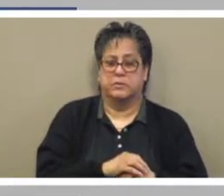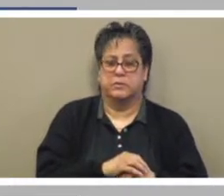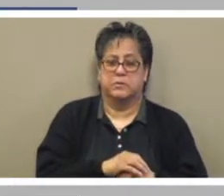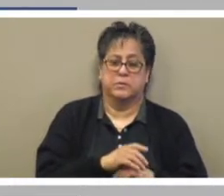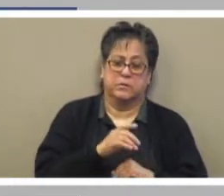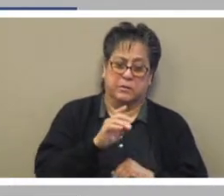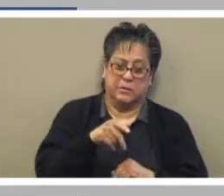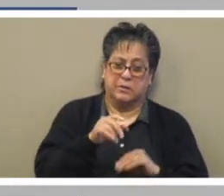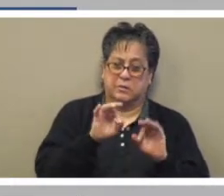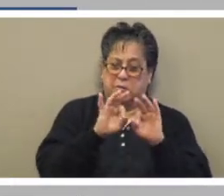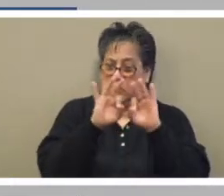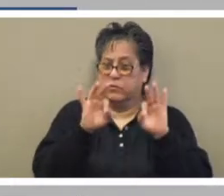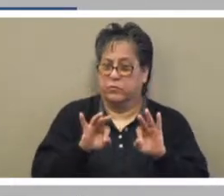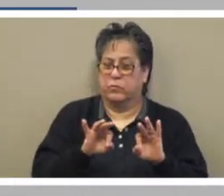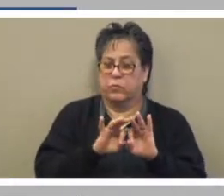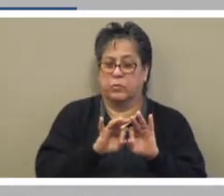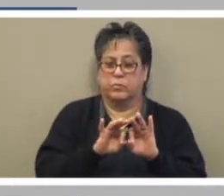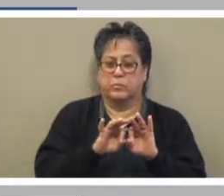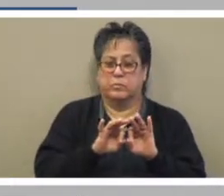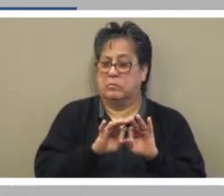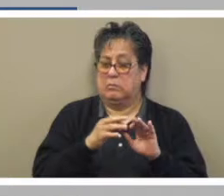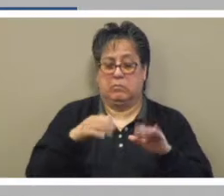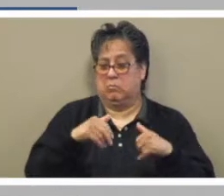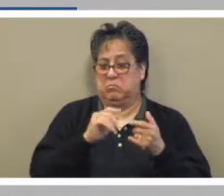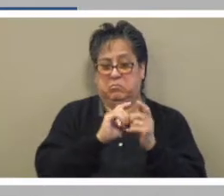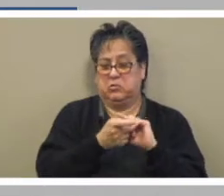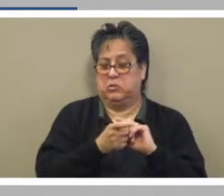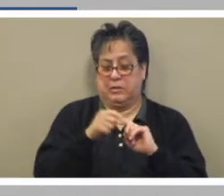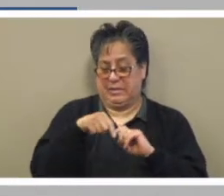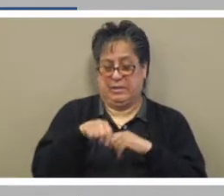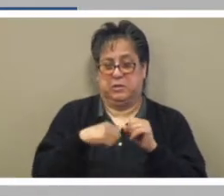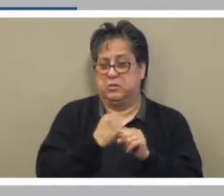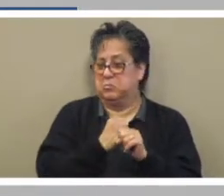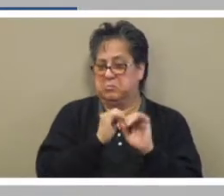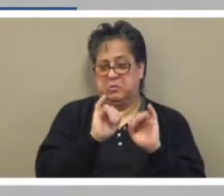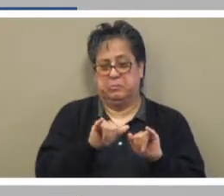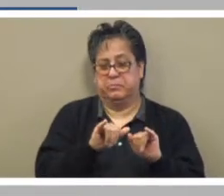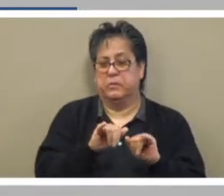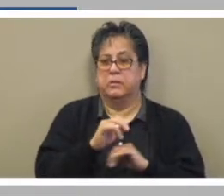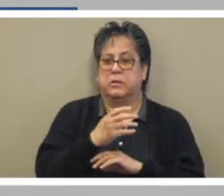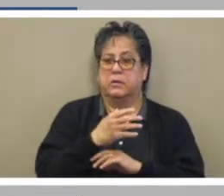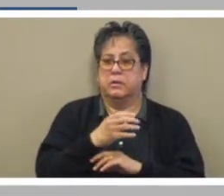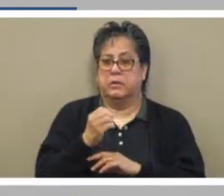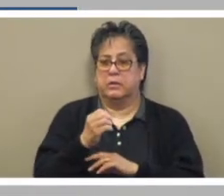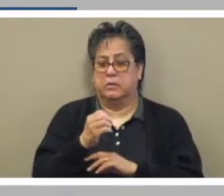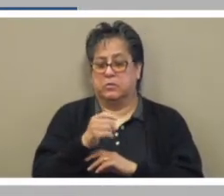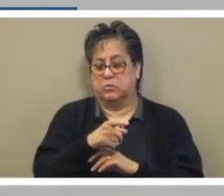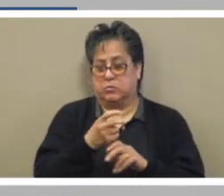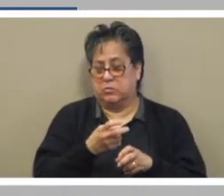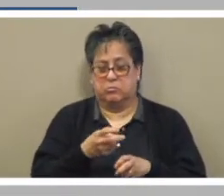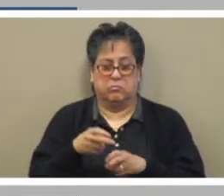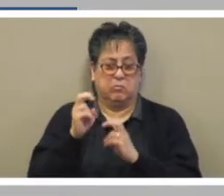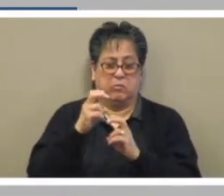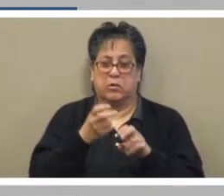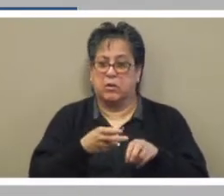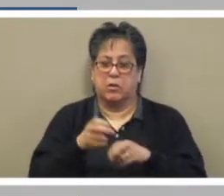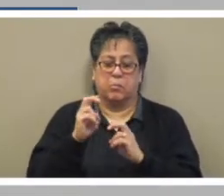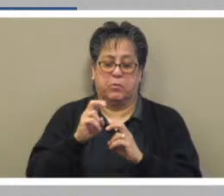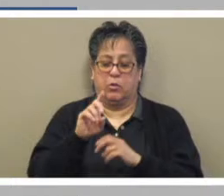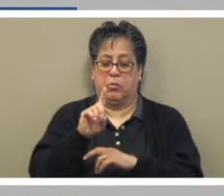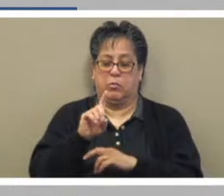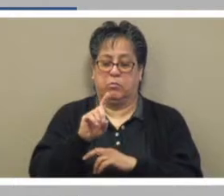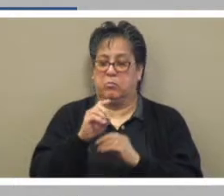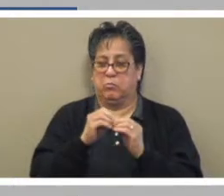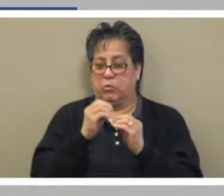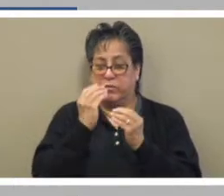Here's the forms. The form, we have not changed the form for this year. You're able to go ahead and upload any additional detail that you